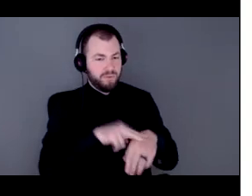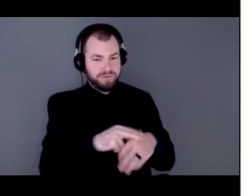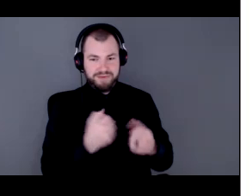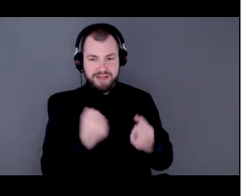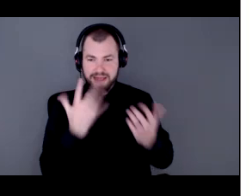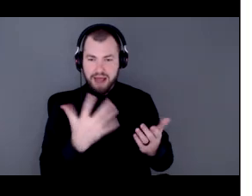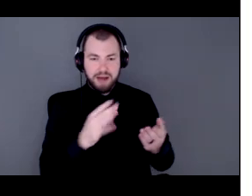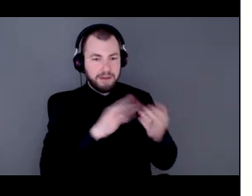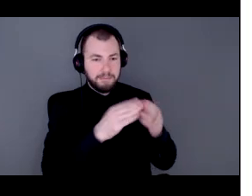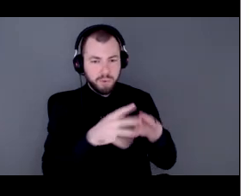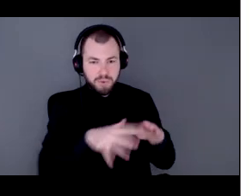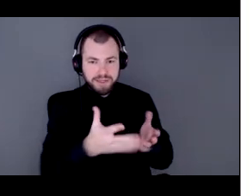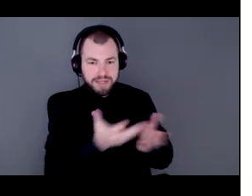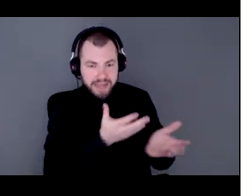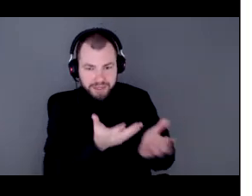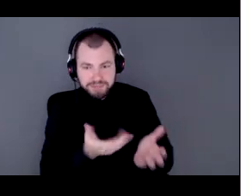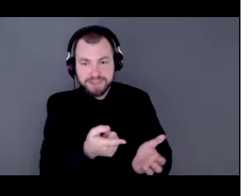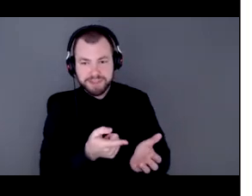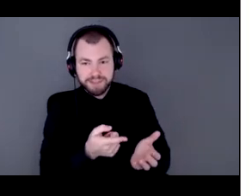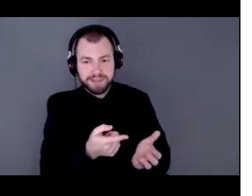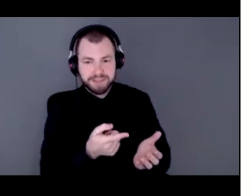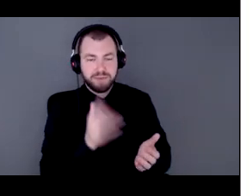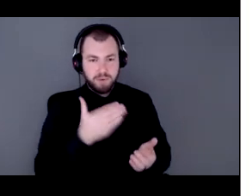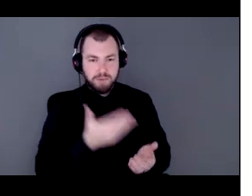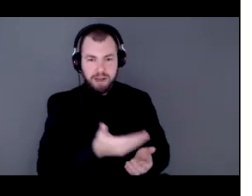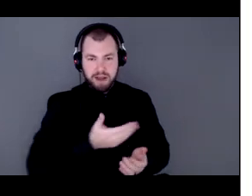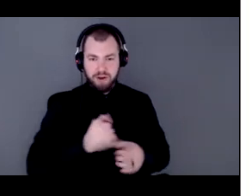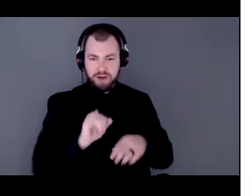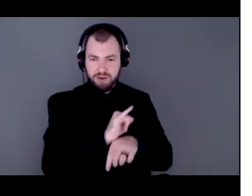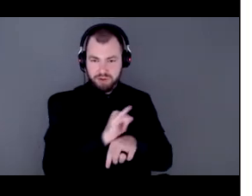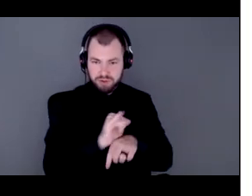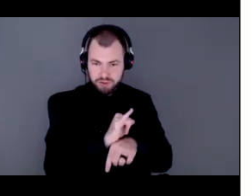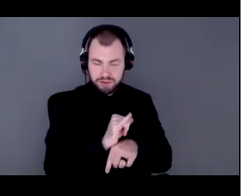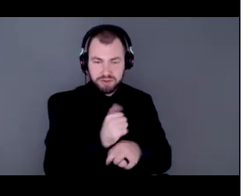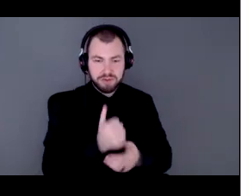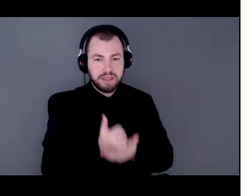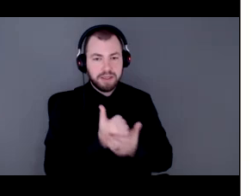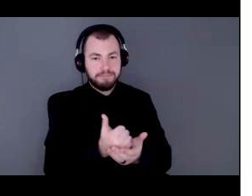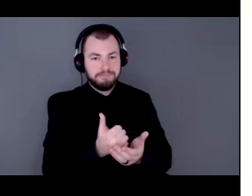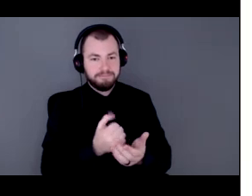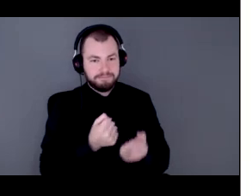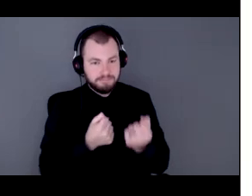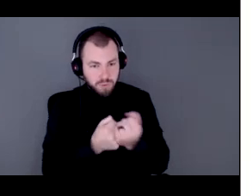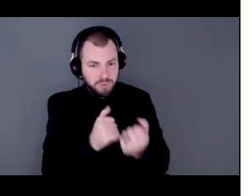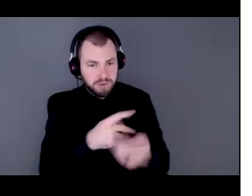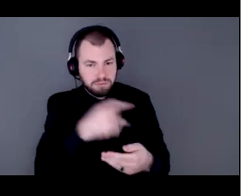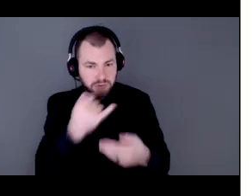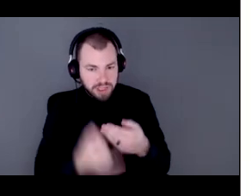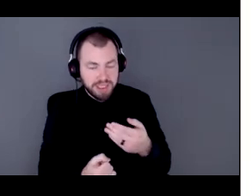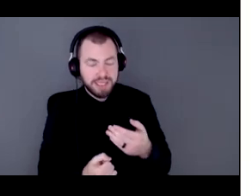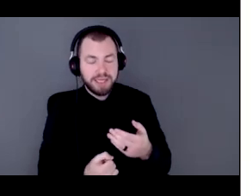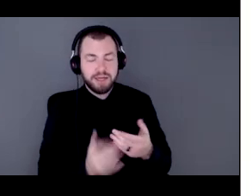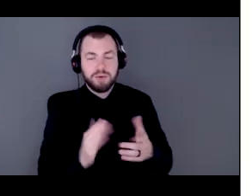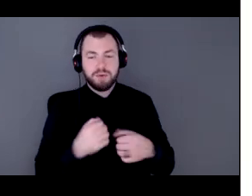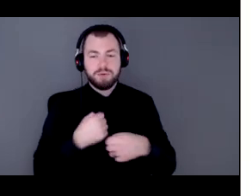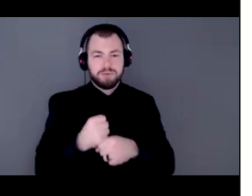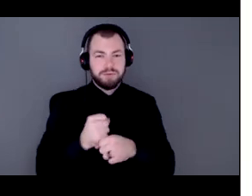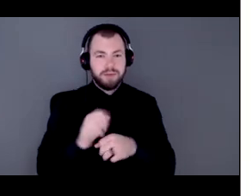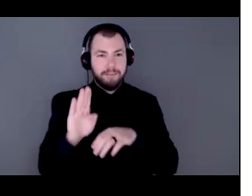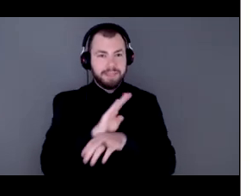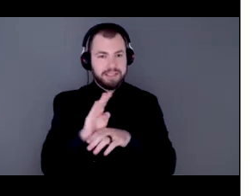here that we'll be hiring interns to help support the project. we'll create a business advisory council to